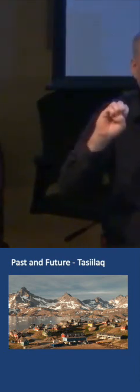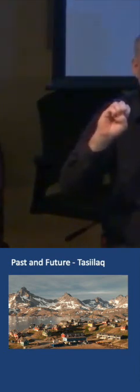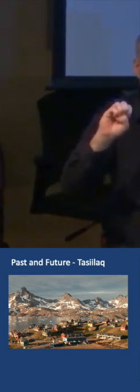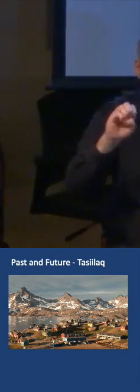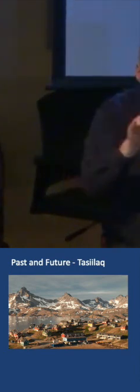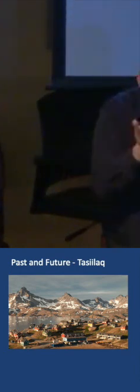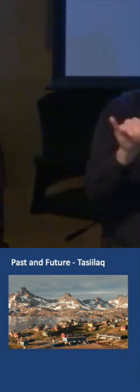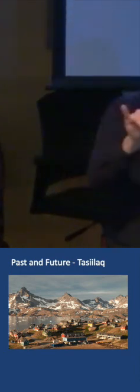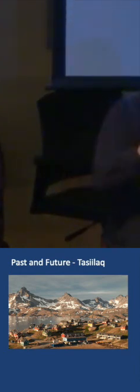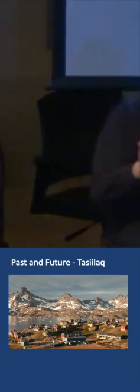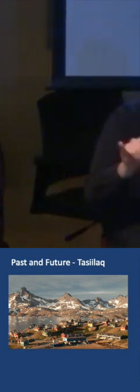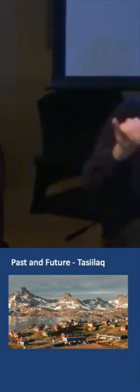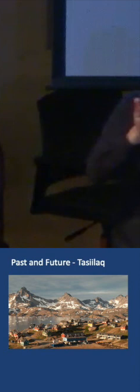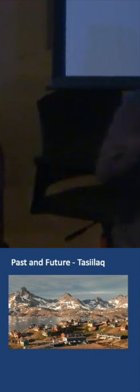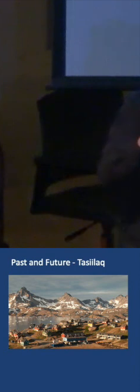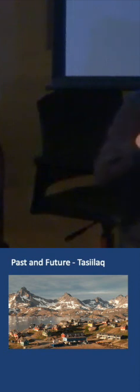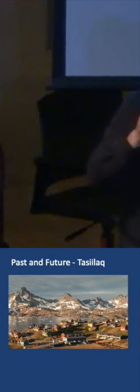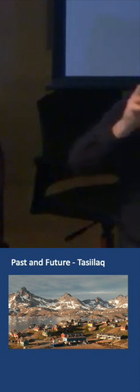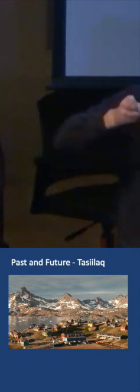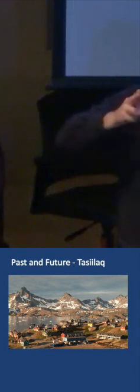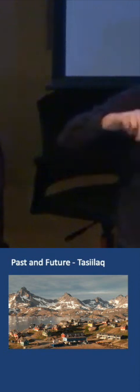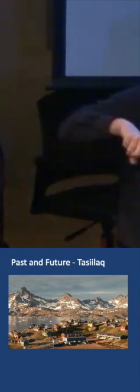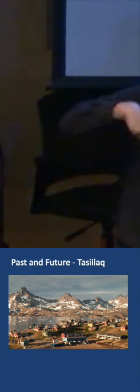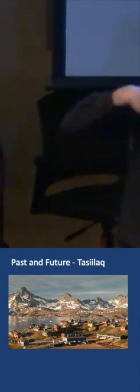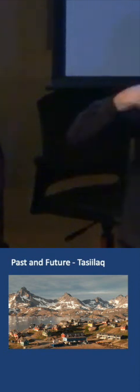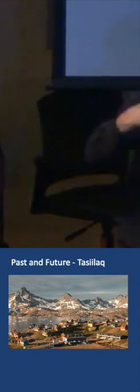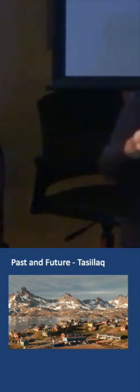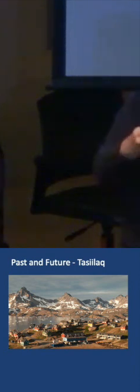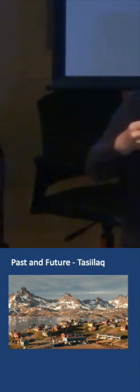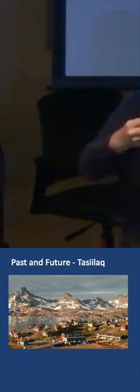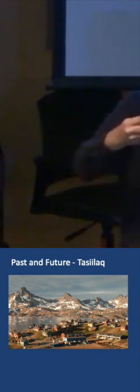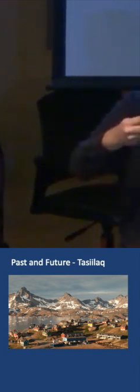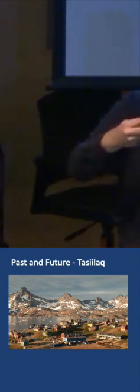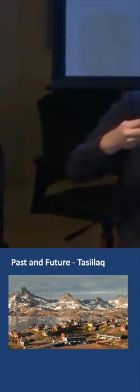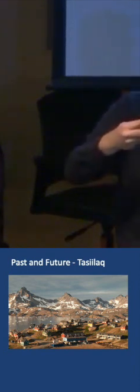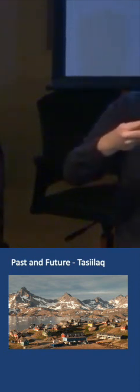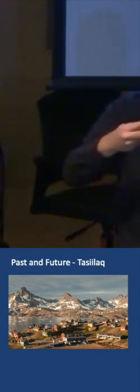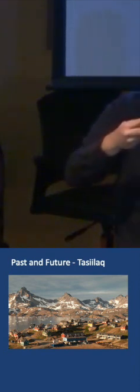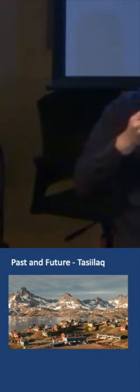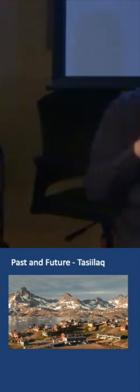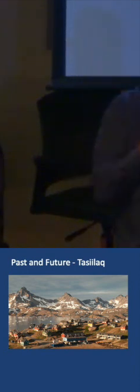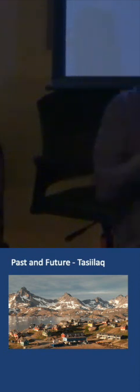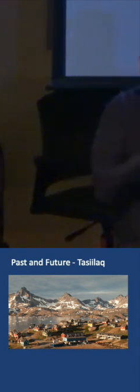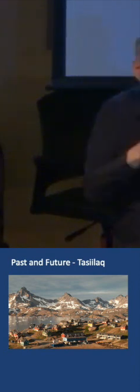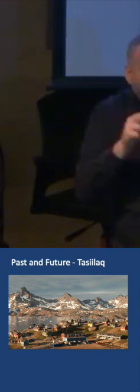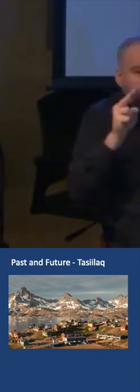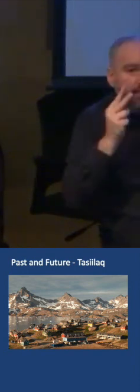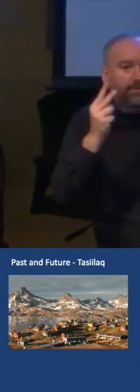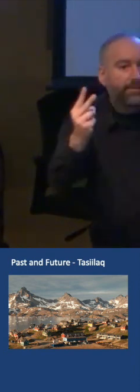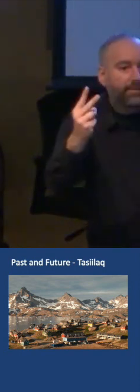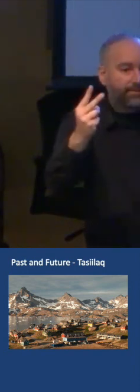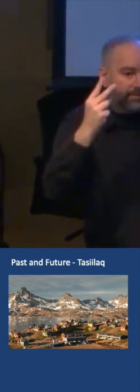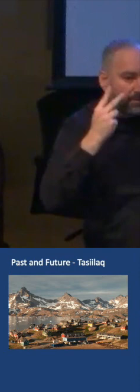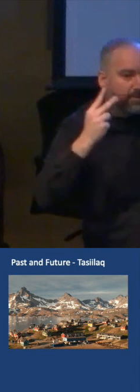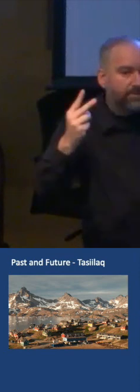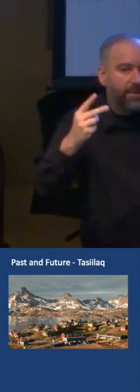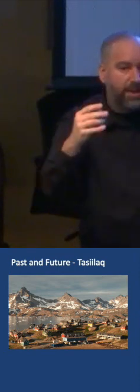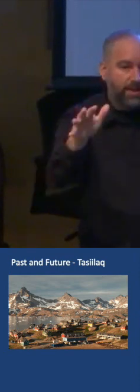been variability. We're trying to combine it with projections of what to come